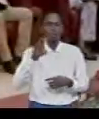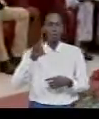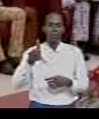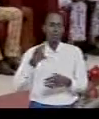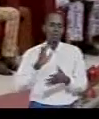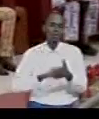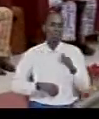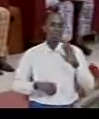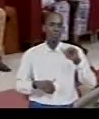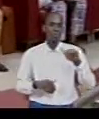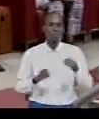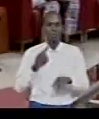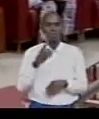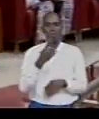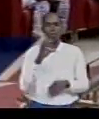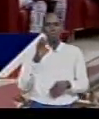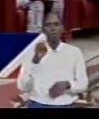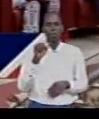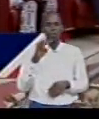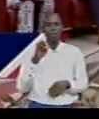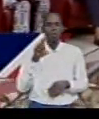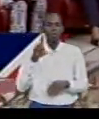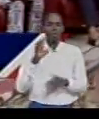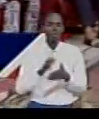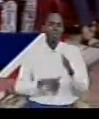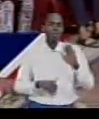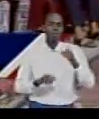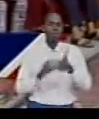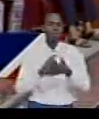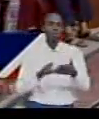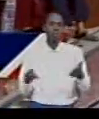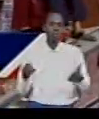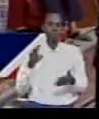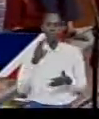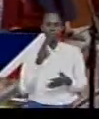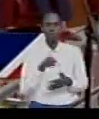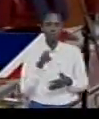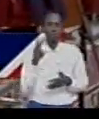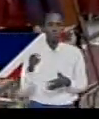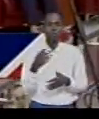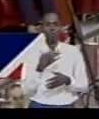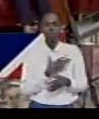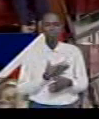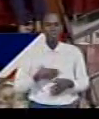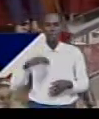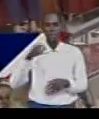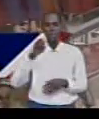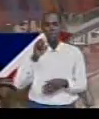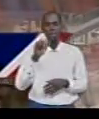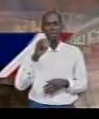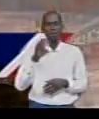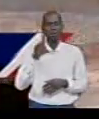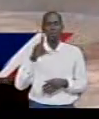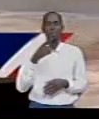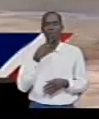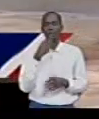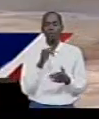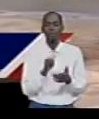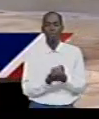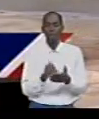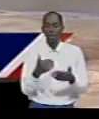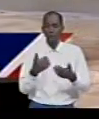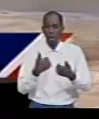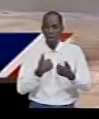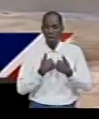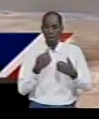15, I'm reading from verse 22. And Samuel said, "As the Lord has great delight